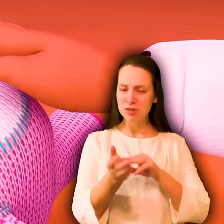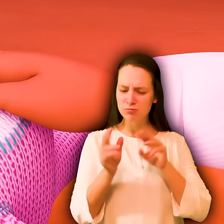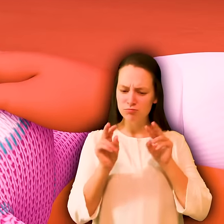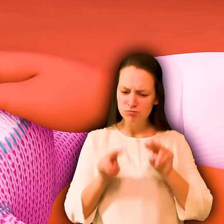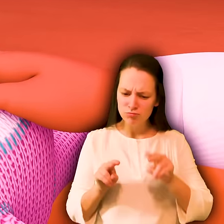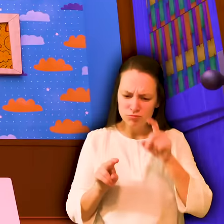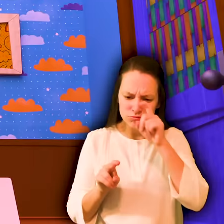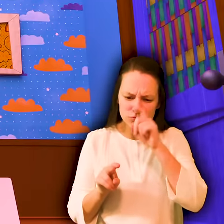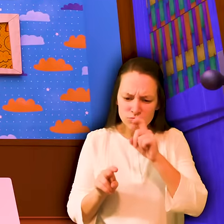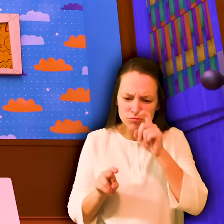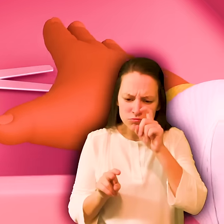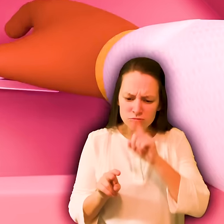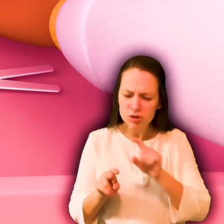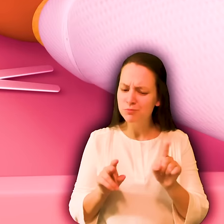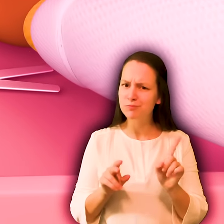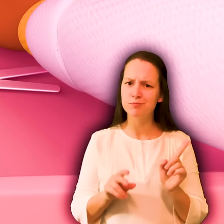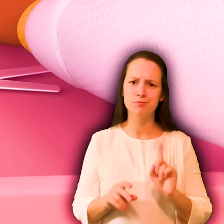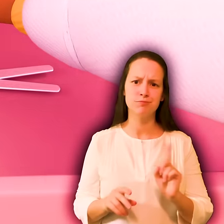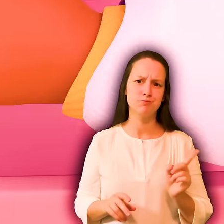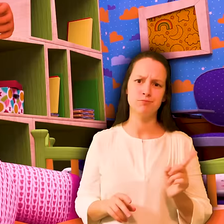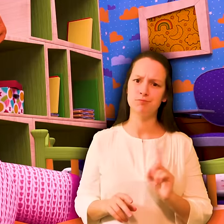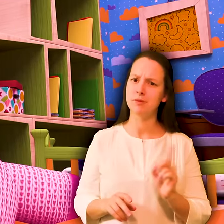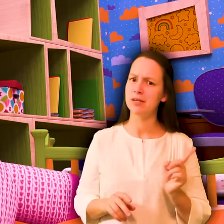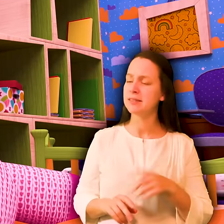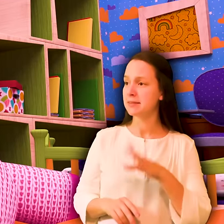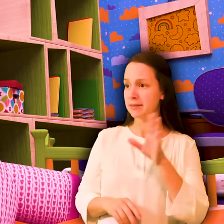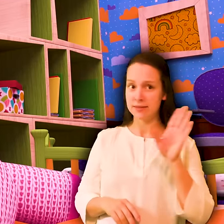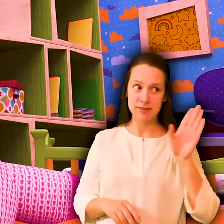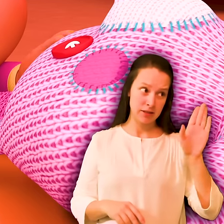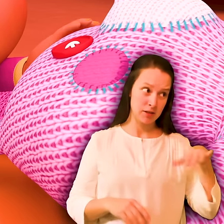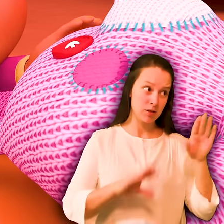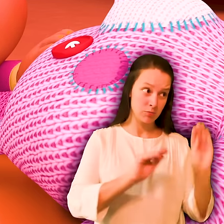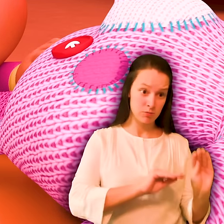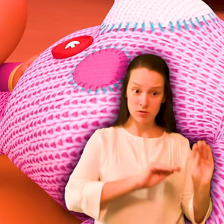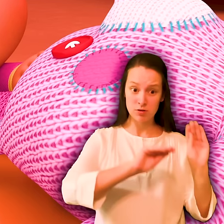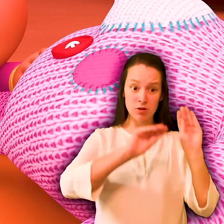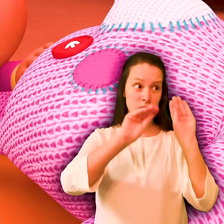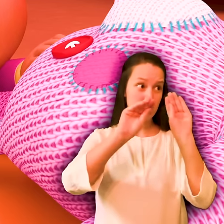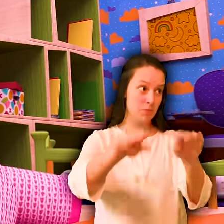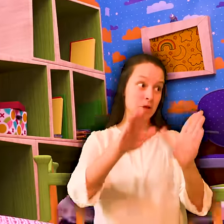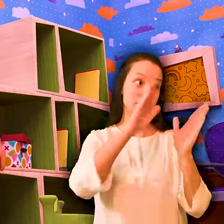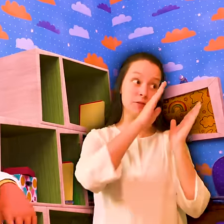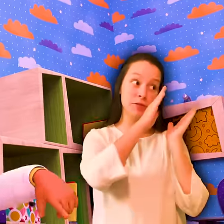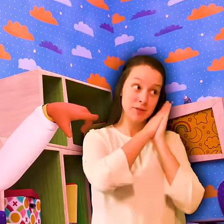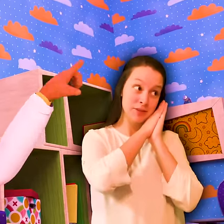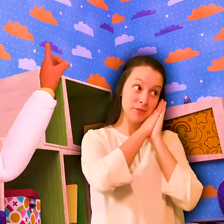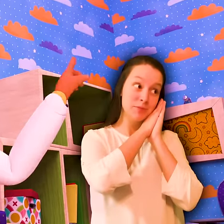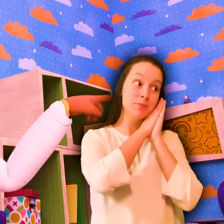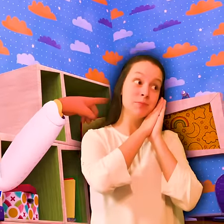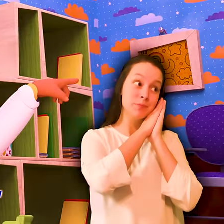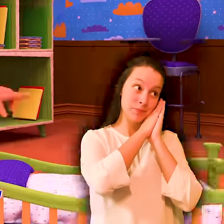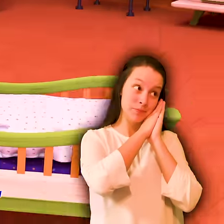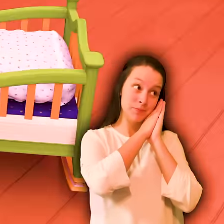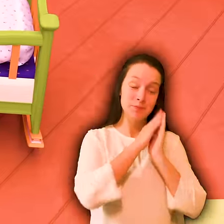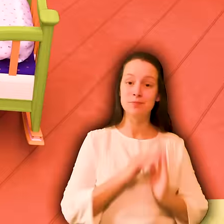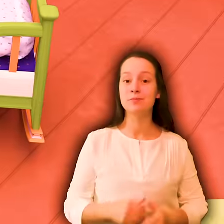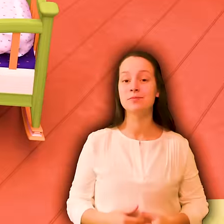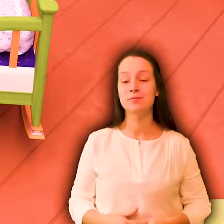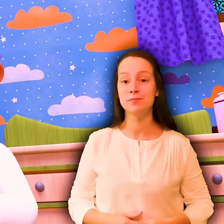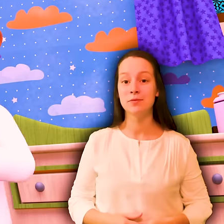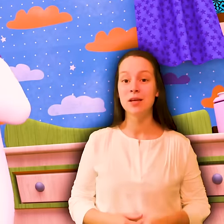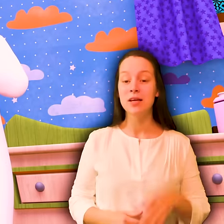he looked at the dolly and he shook his head and he said miss polly put her straight to